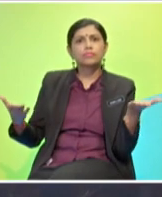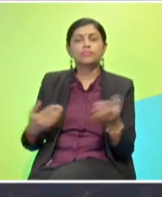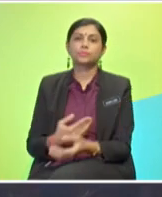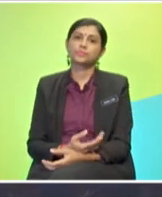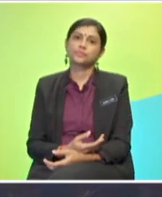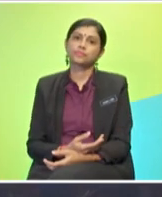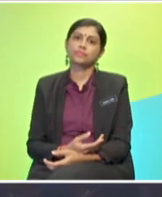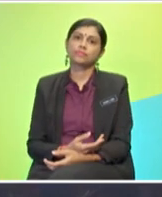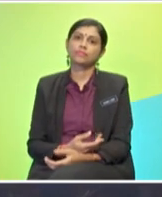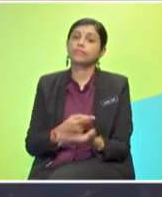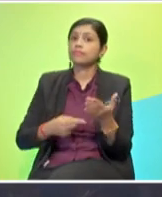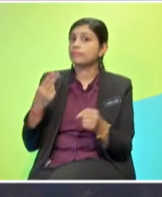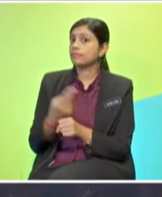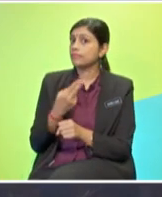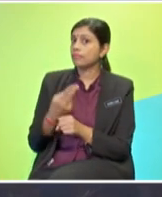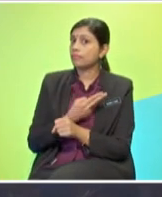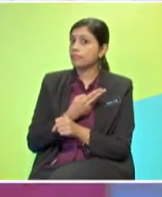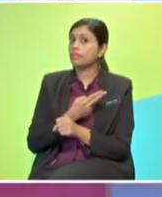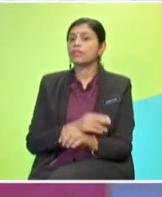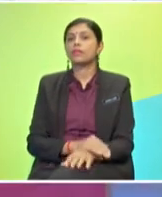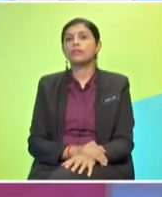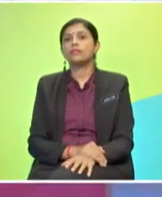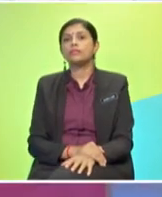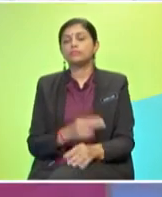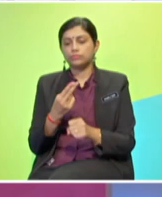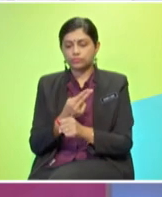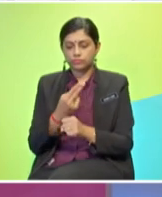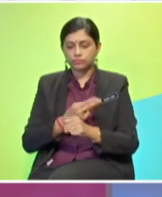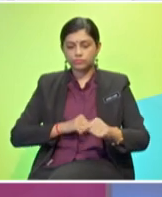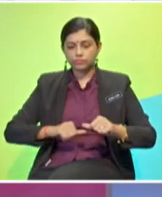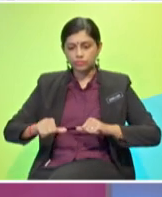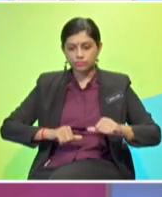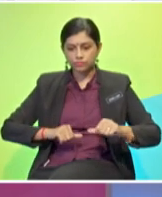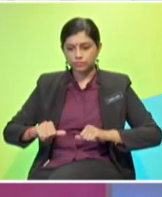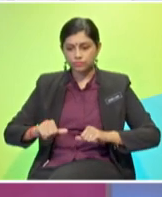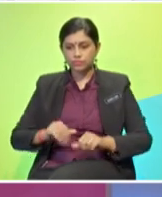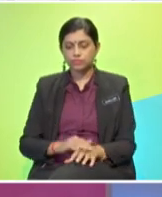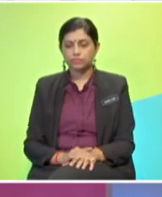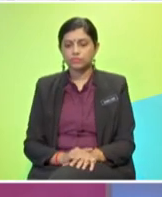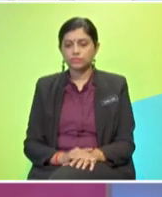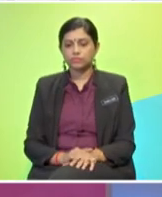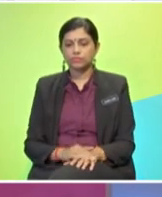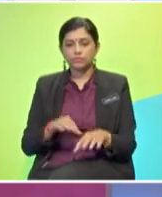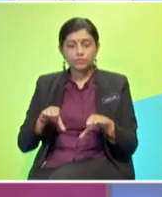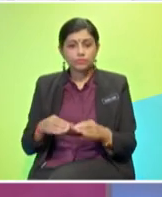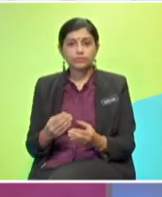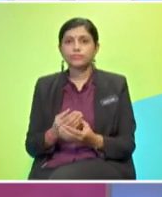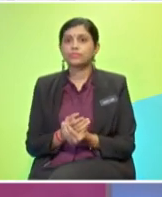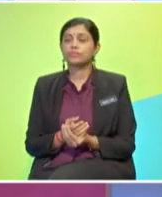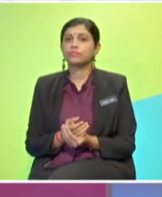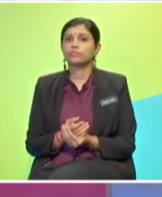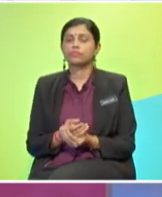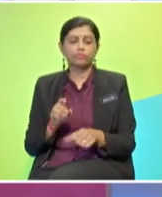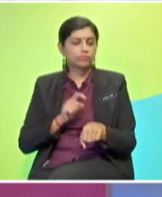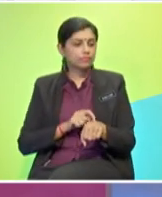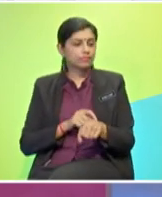hobbies. What is hobby? Yeah. A hobby is an activity that is done in one's free